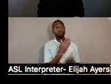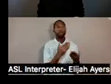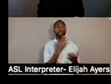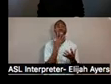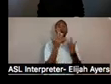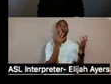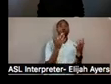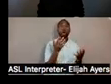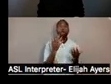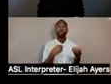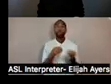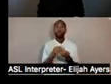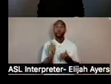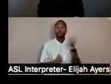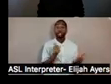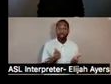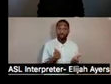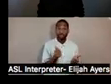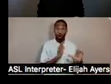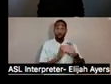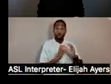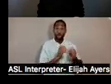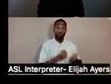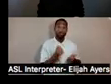we might get aggressive in our communication.